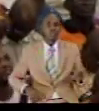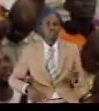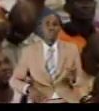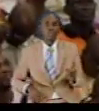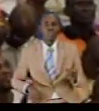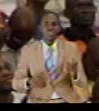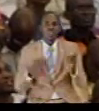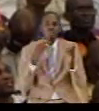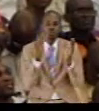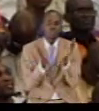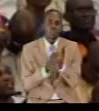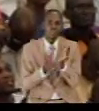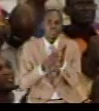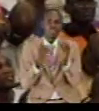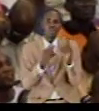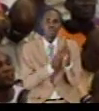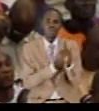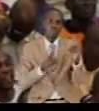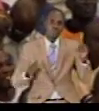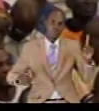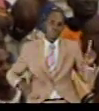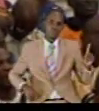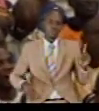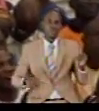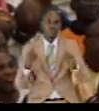Praise the Lord. Somebody shall praise the Lord.